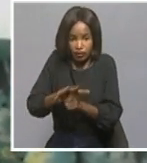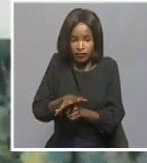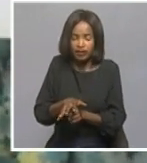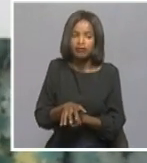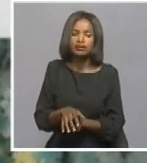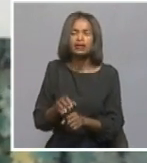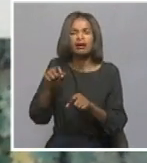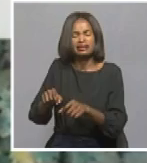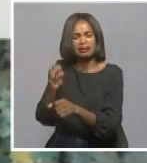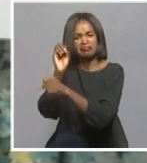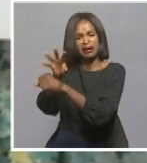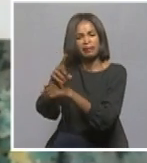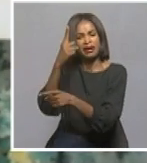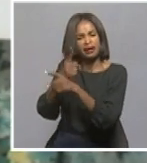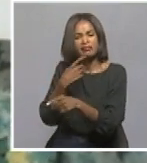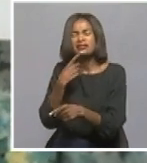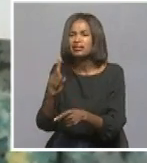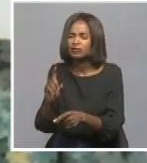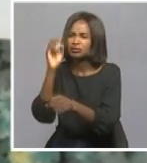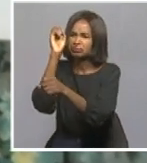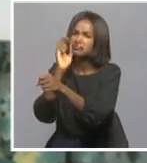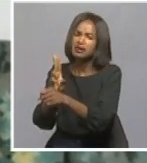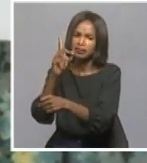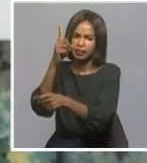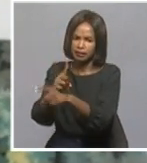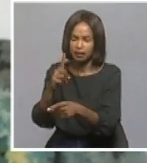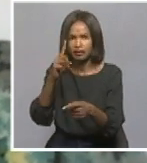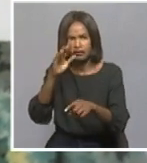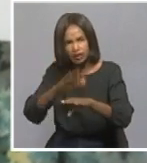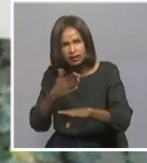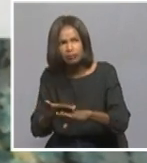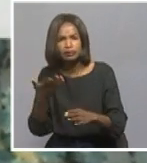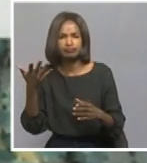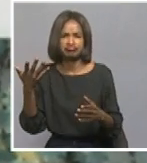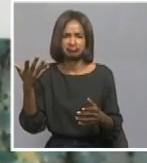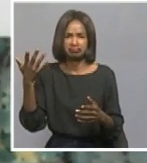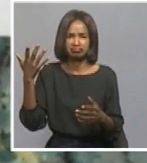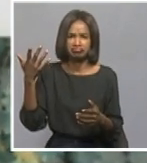that we have put in there specifically was really to look at issues of, you know,